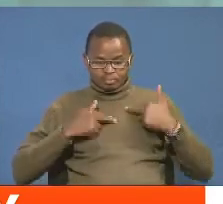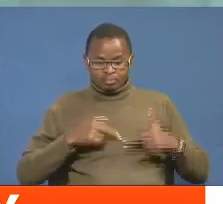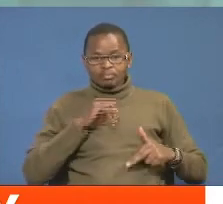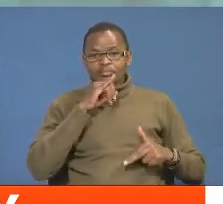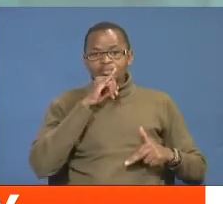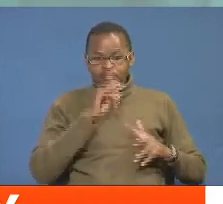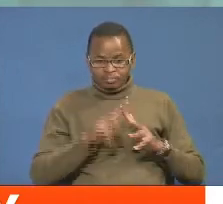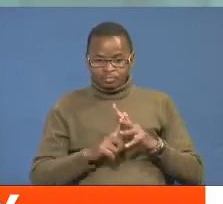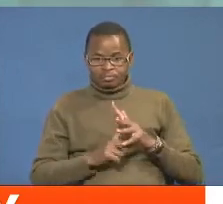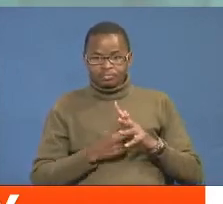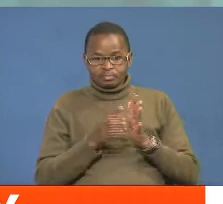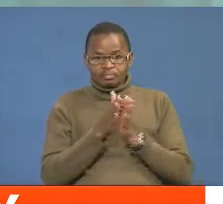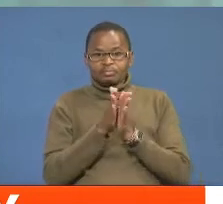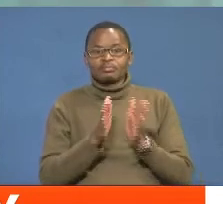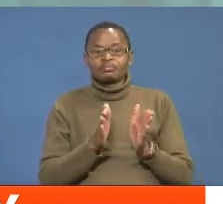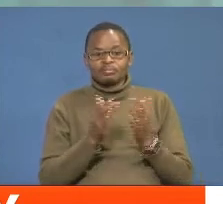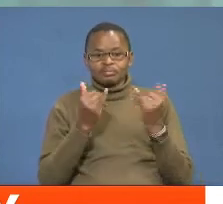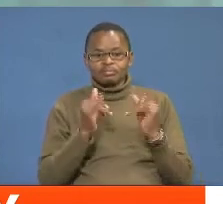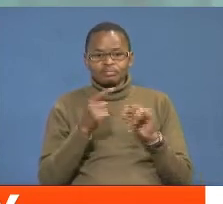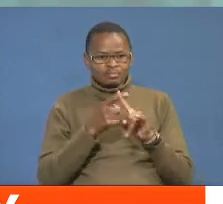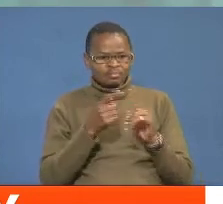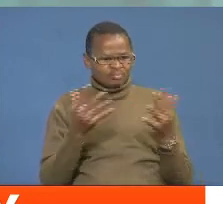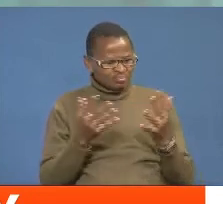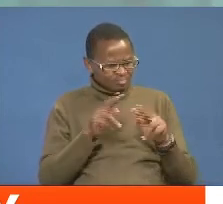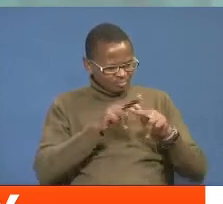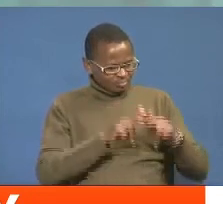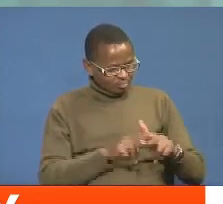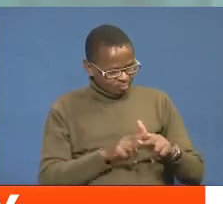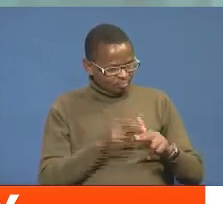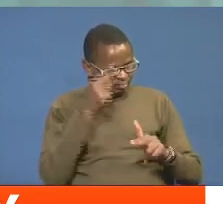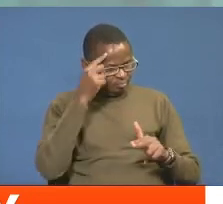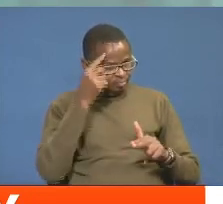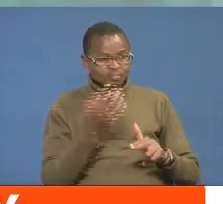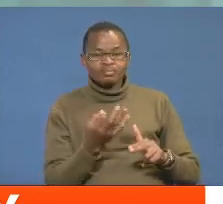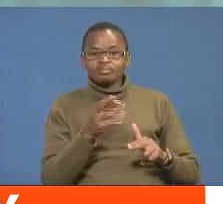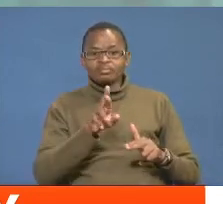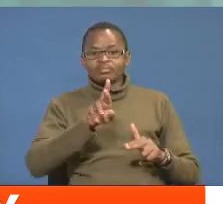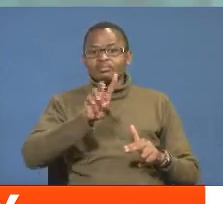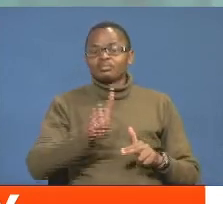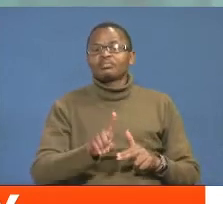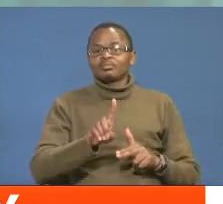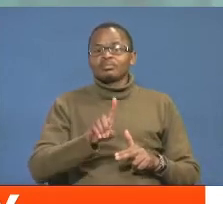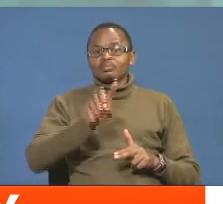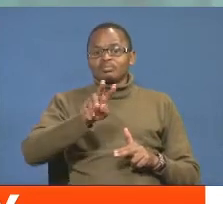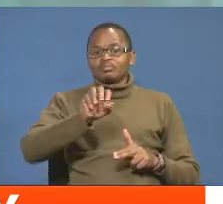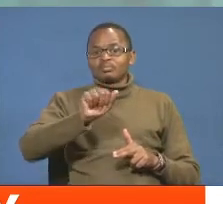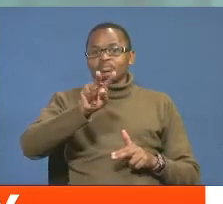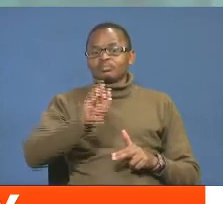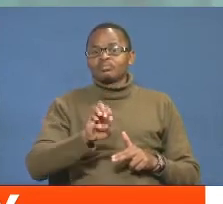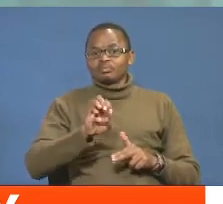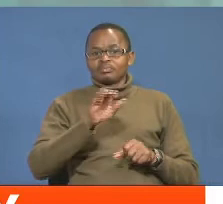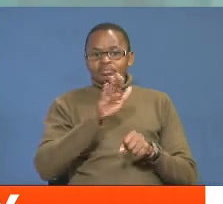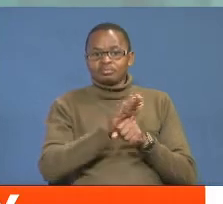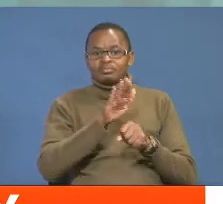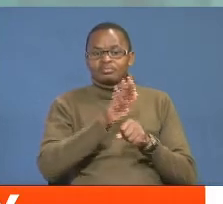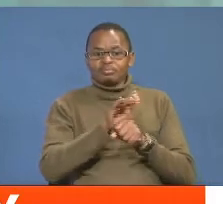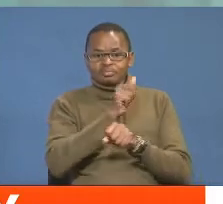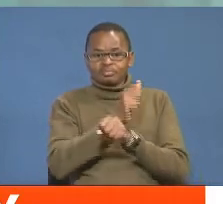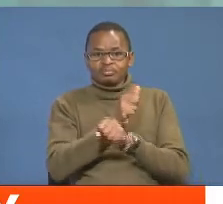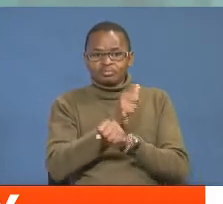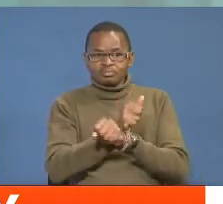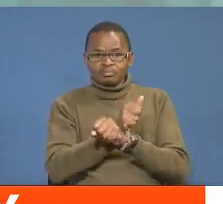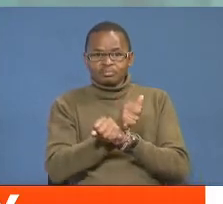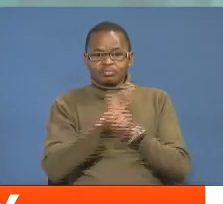is inoculating the public. Now, from where you sit, do you think the third wave is the most